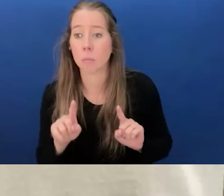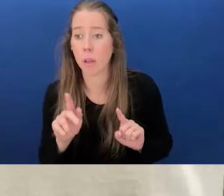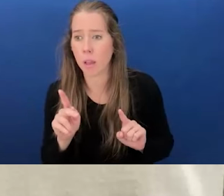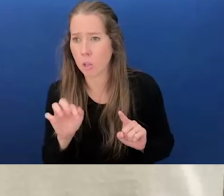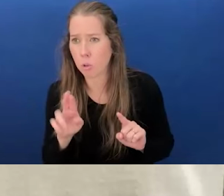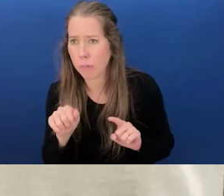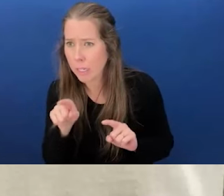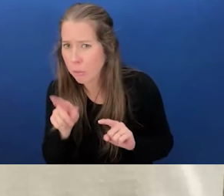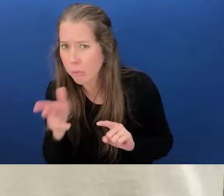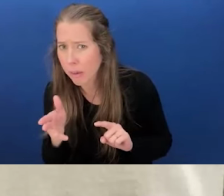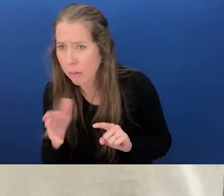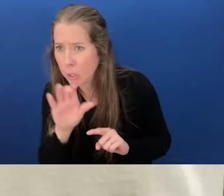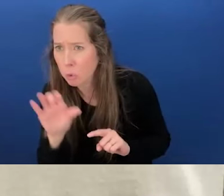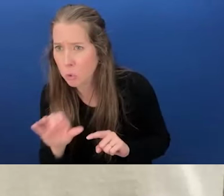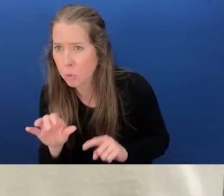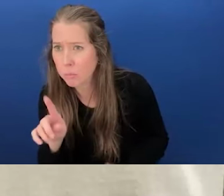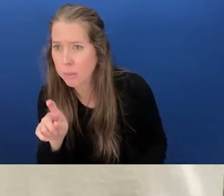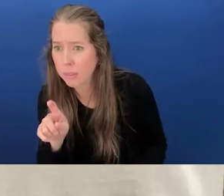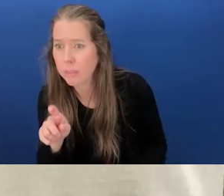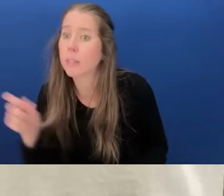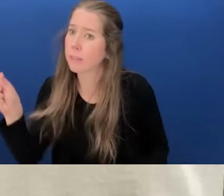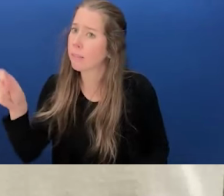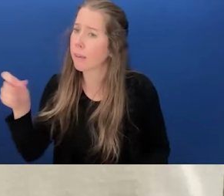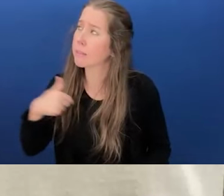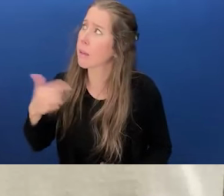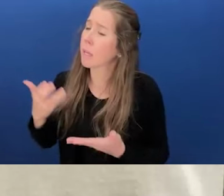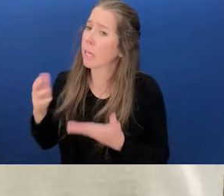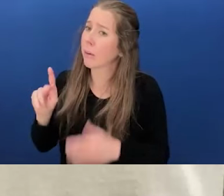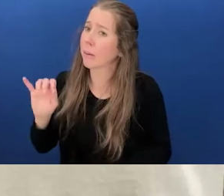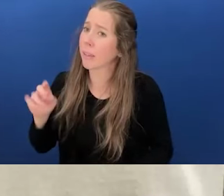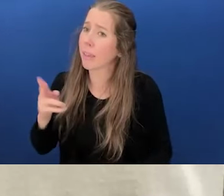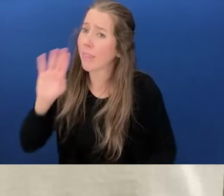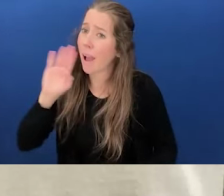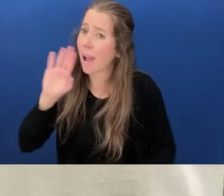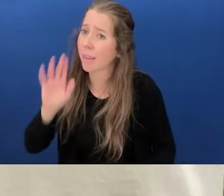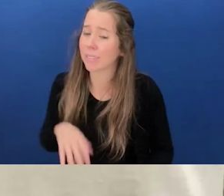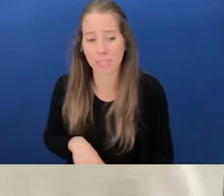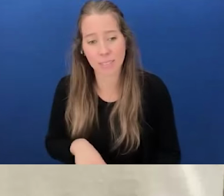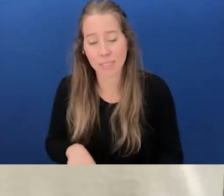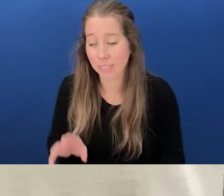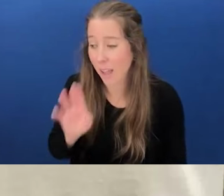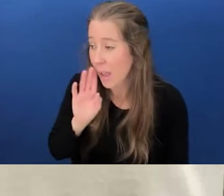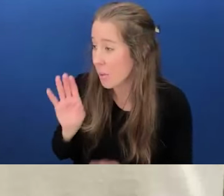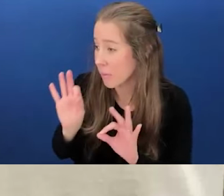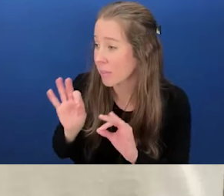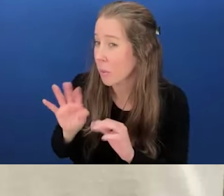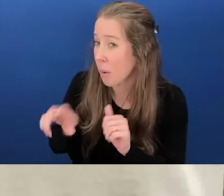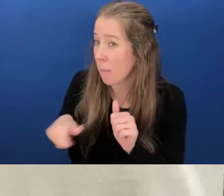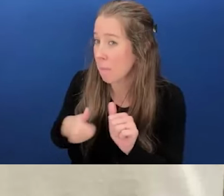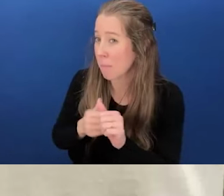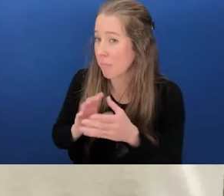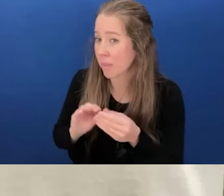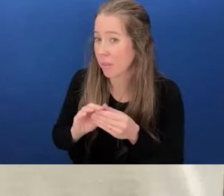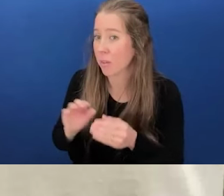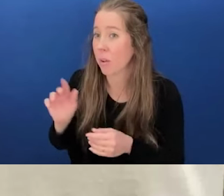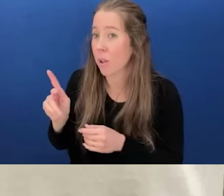on Zoom? Yes, I'm on here. Keith, hi. Okay, just a little bit of backstory. So Karina is